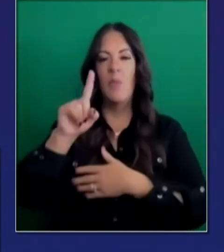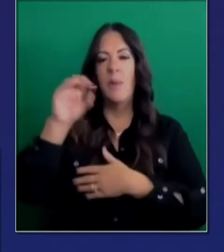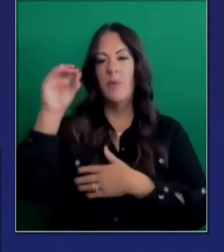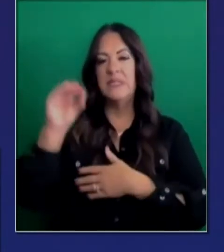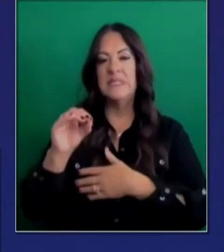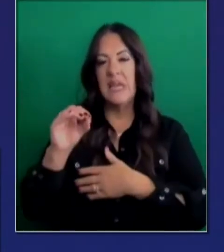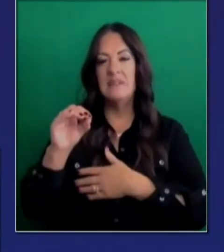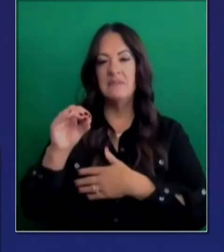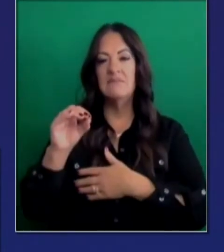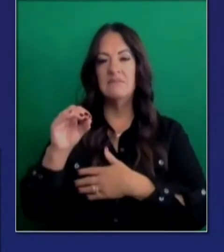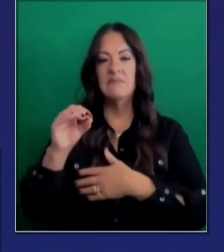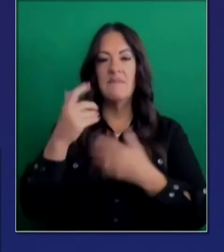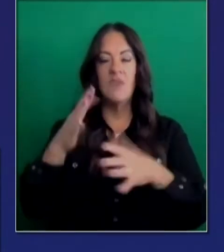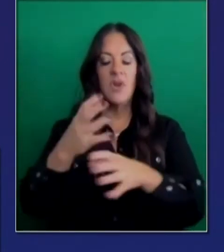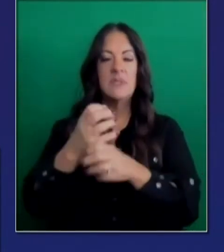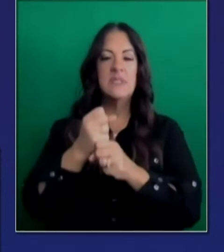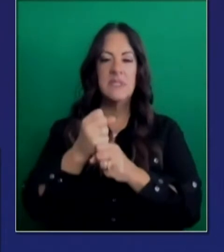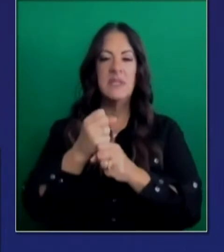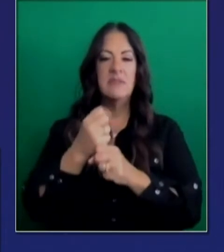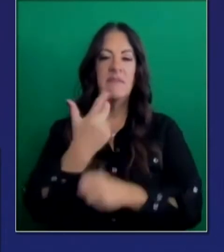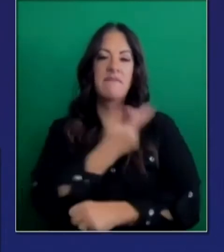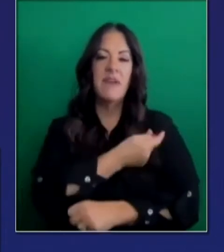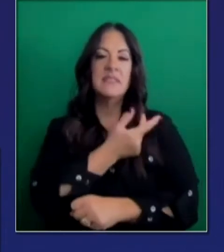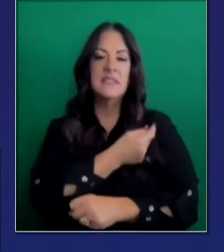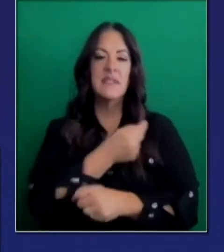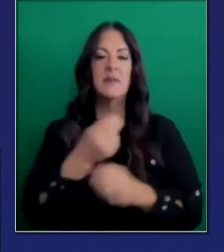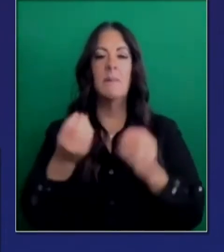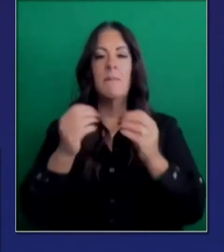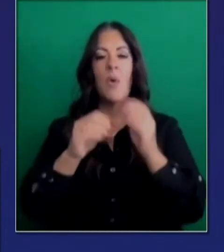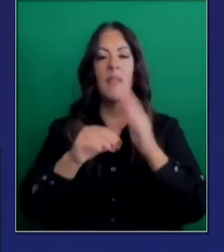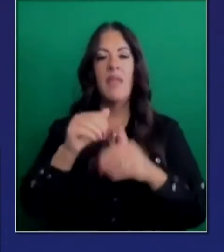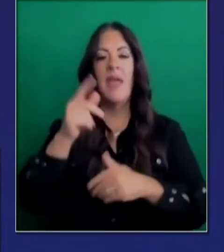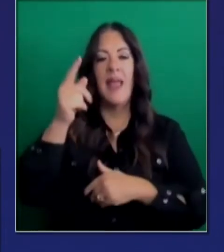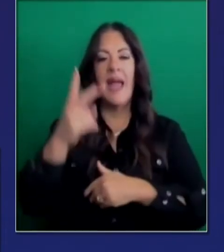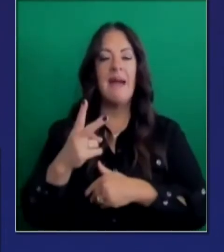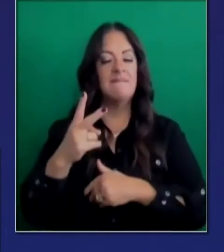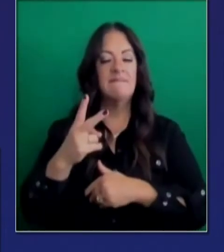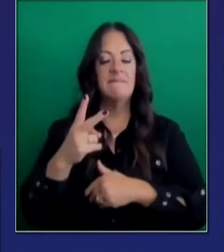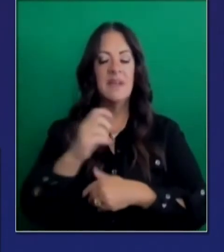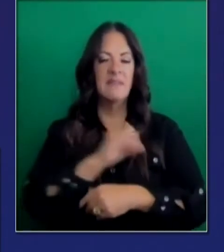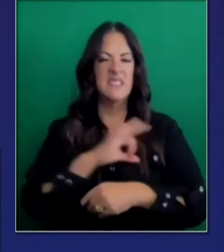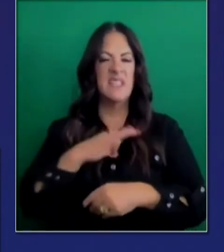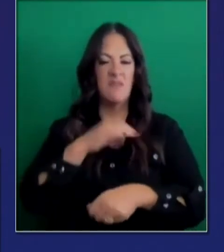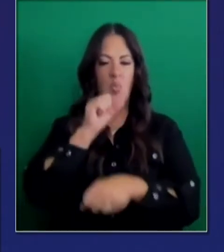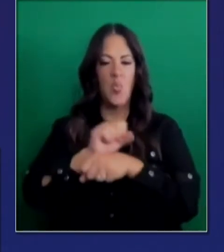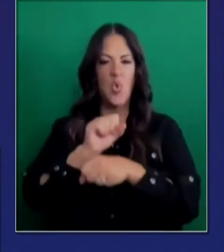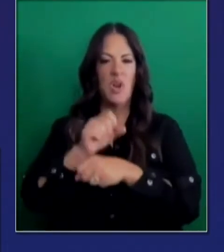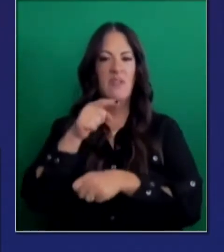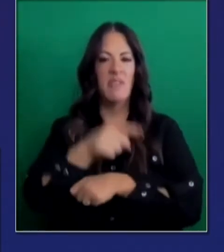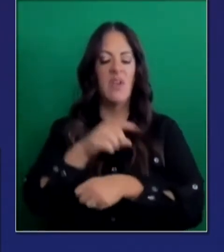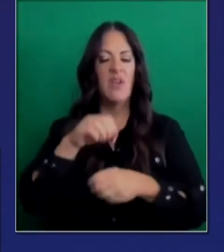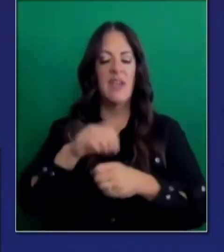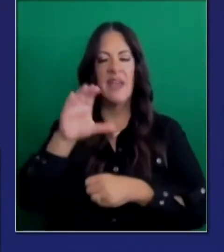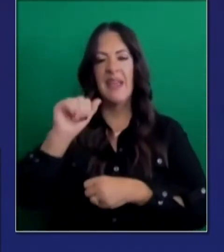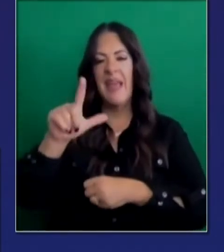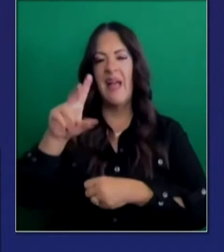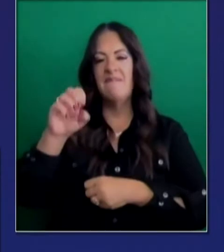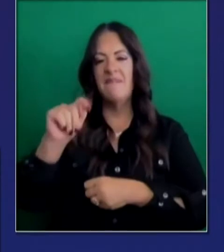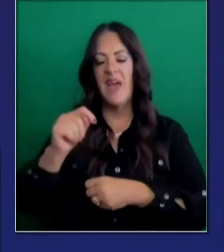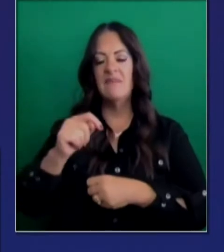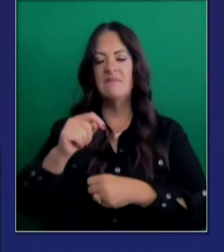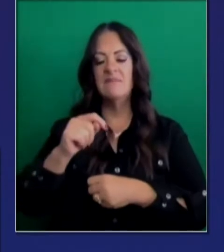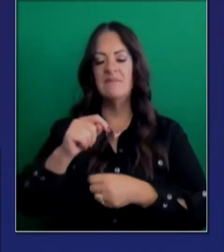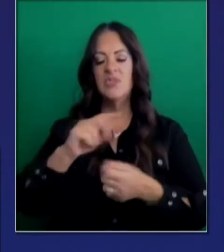received vaccine, and over half the staff has received vaccines. That gives you a sense of the magnitude